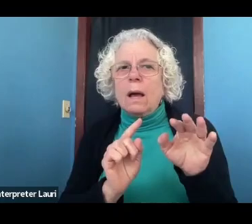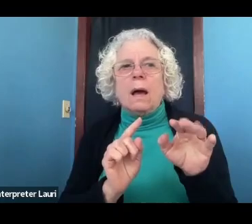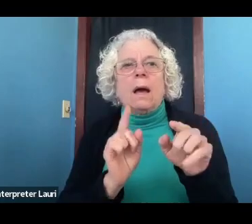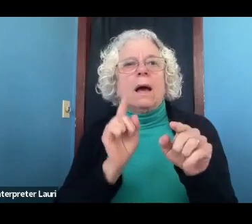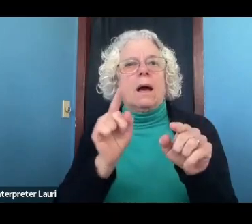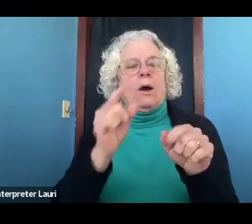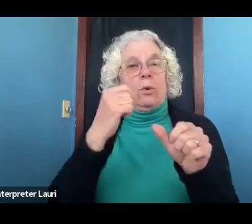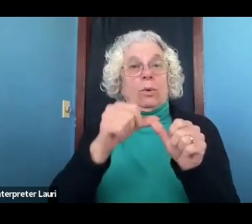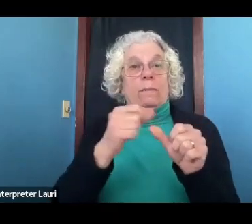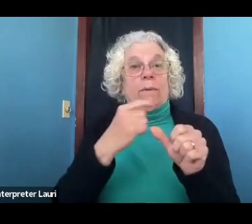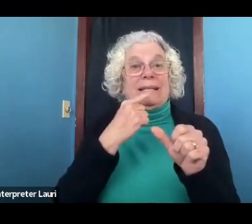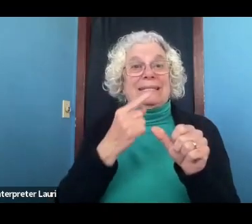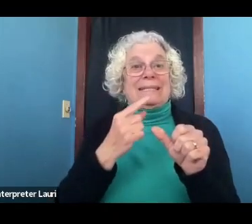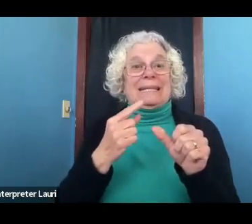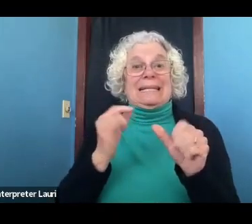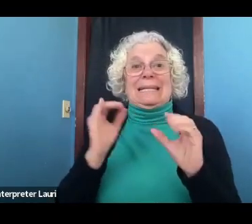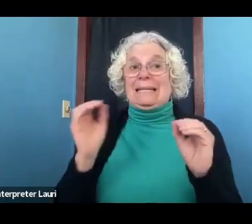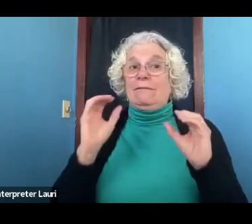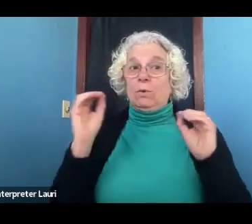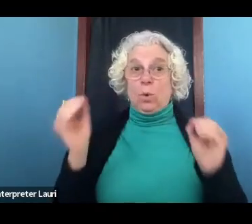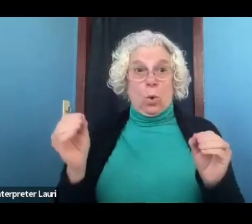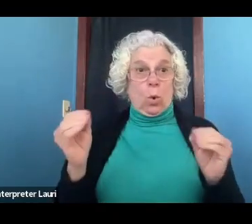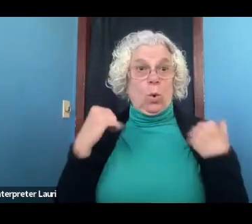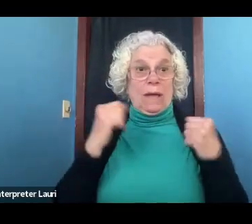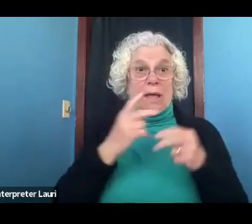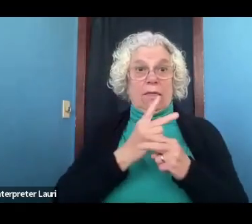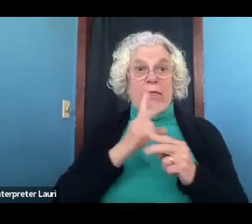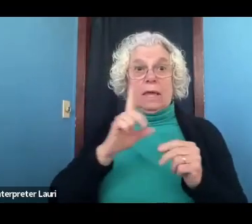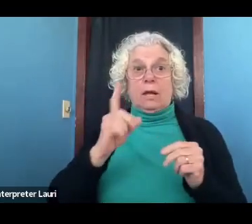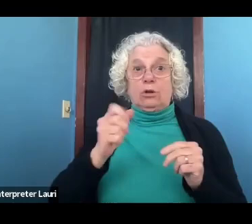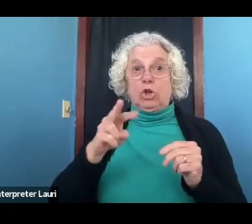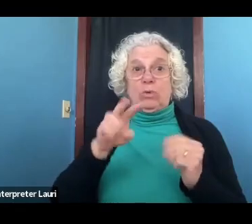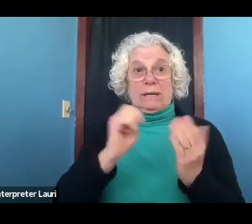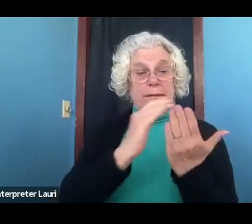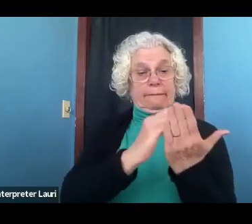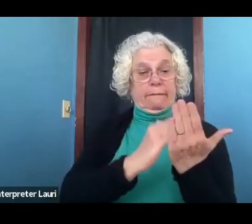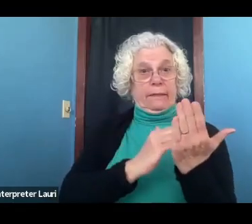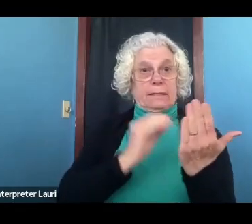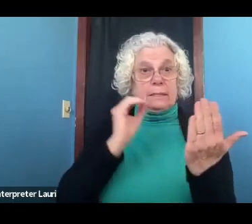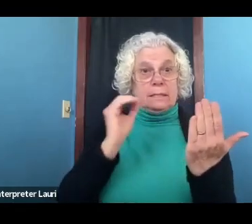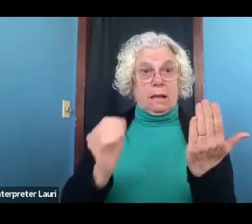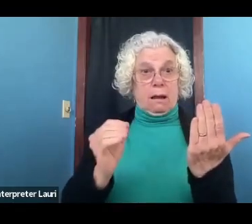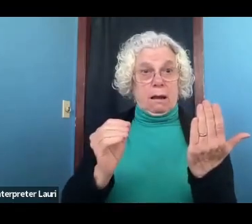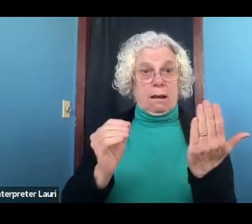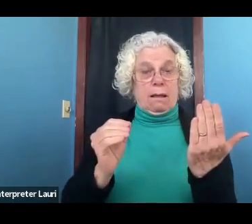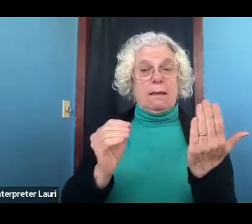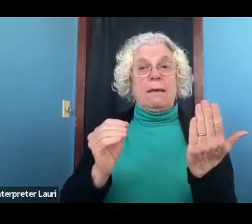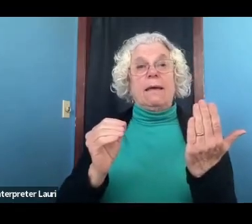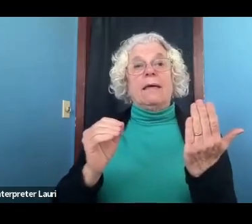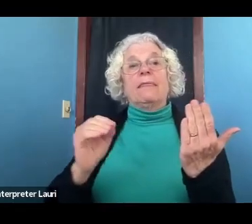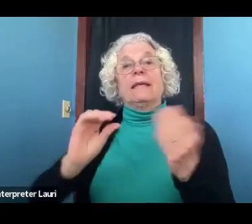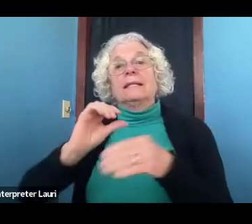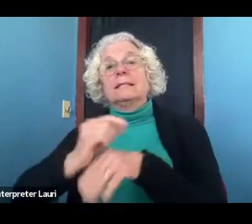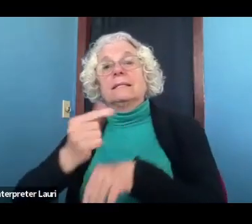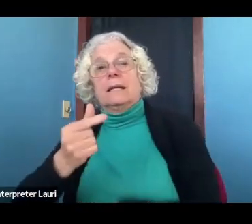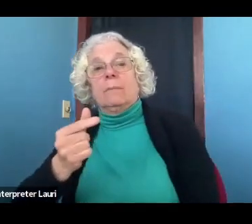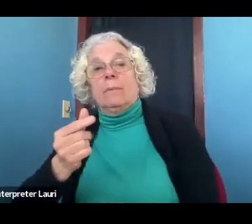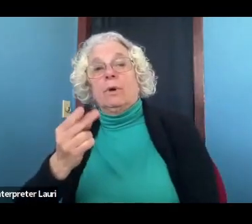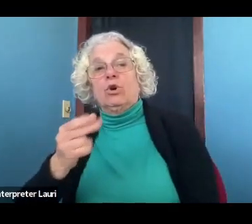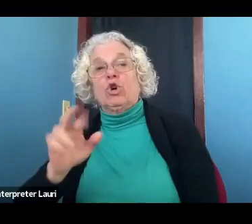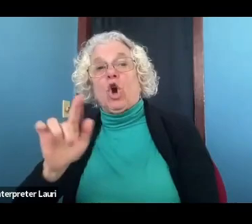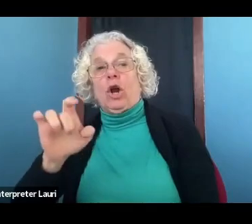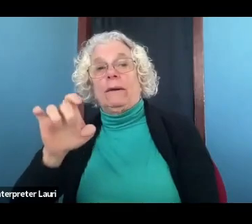earlier that if you don't have a healthcare directive, a guardian might be put into play. You can see on the